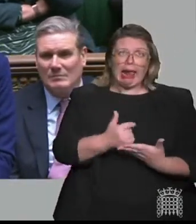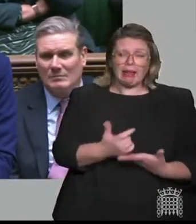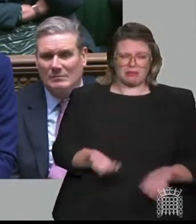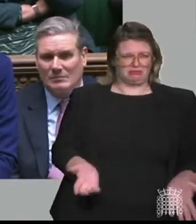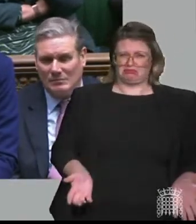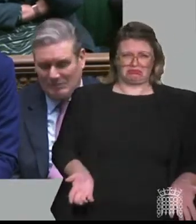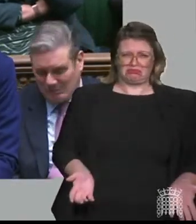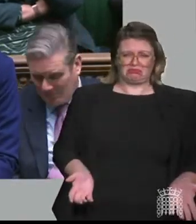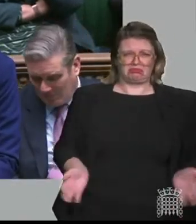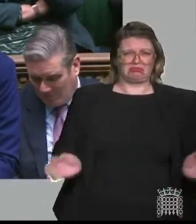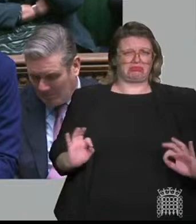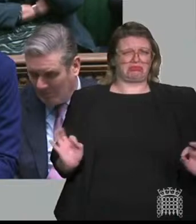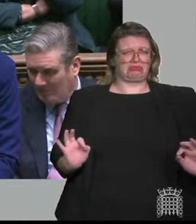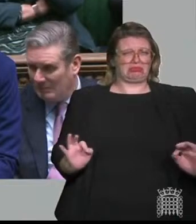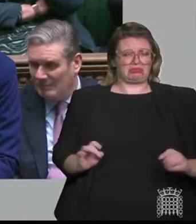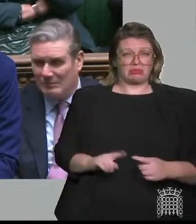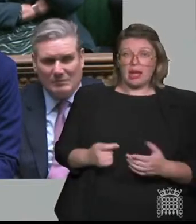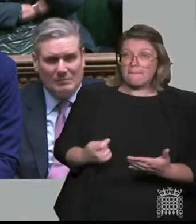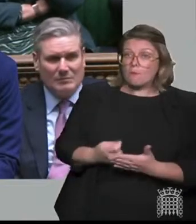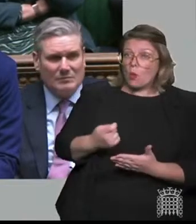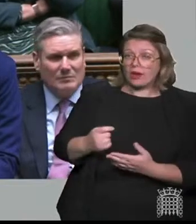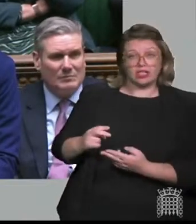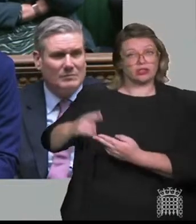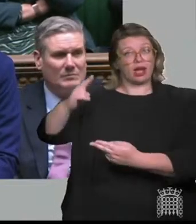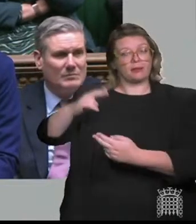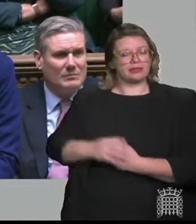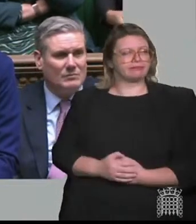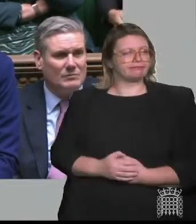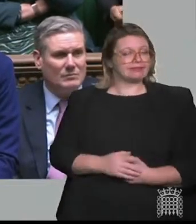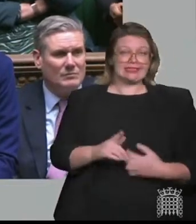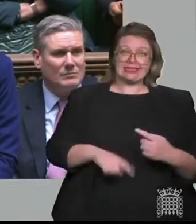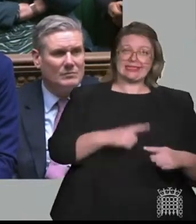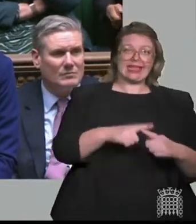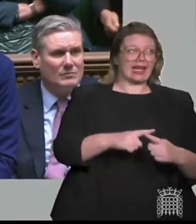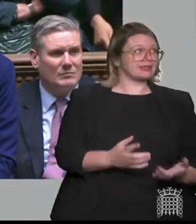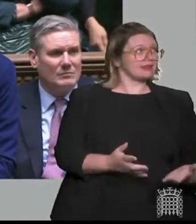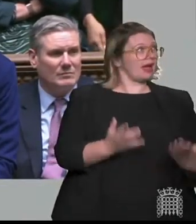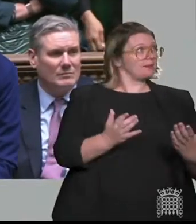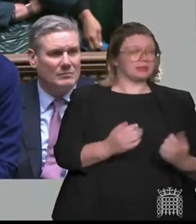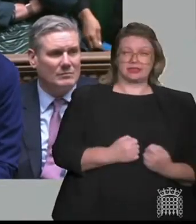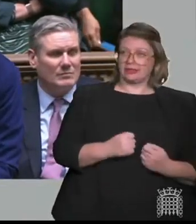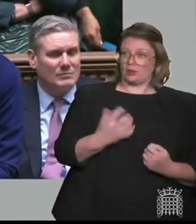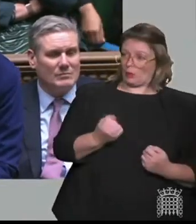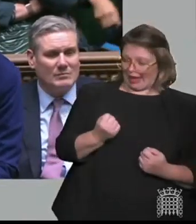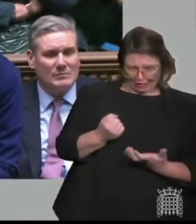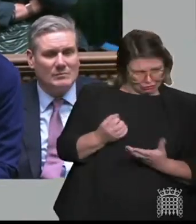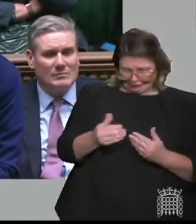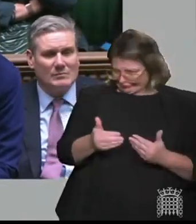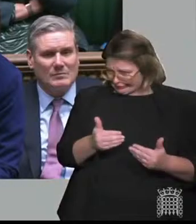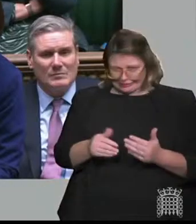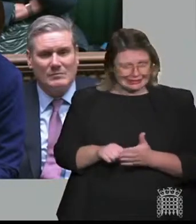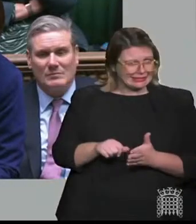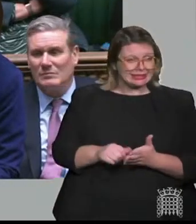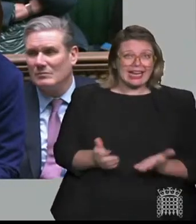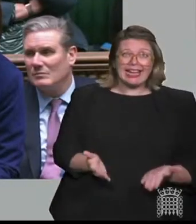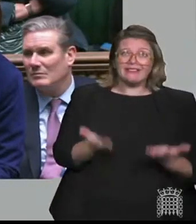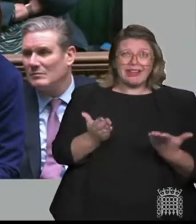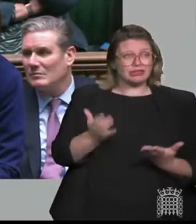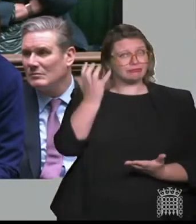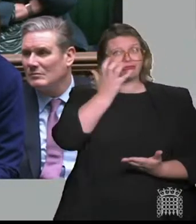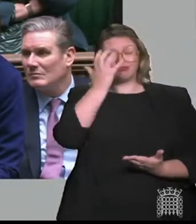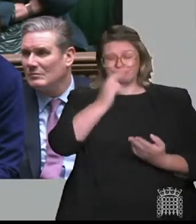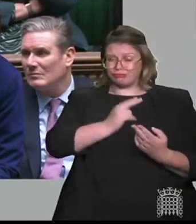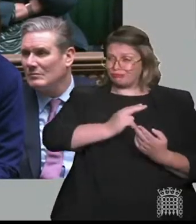compensate. Mortgages rising, taxes eating into wages, inflation high with